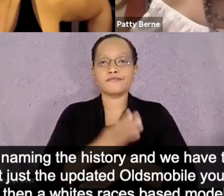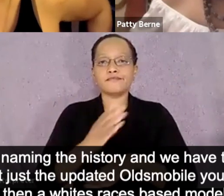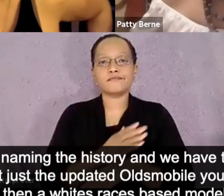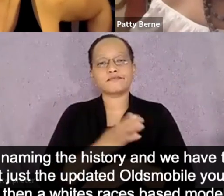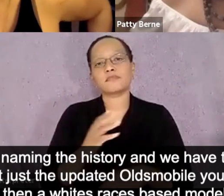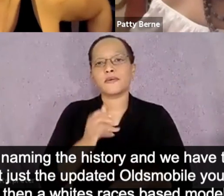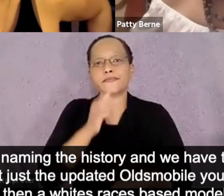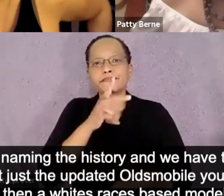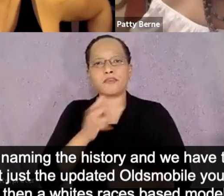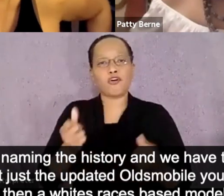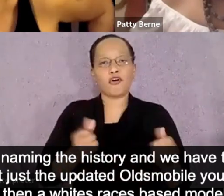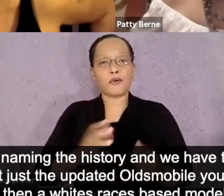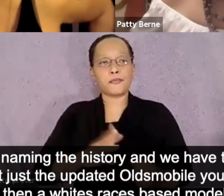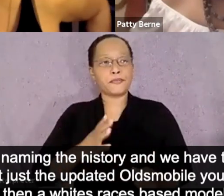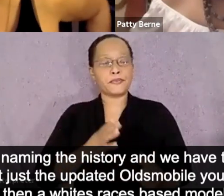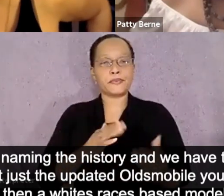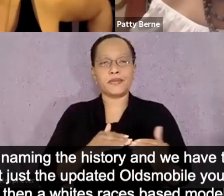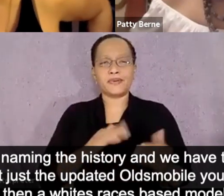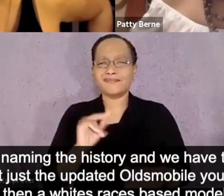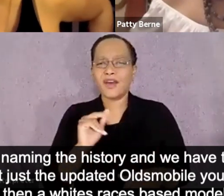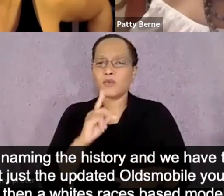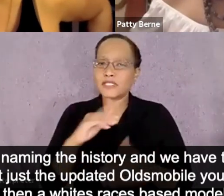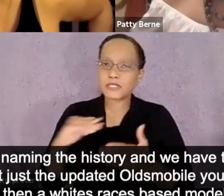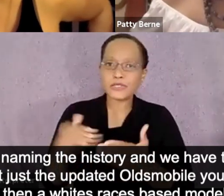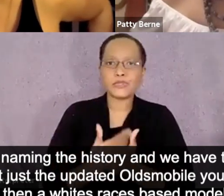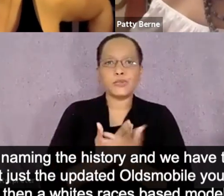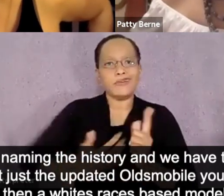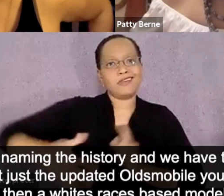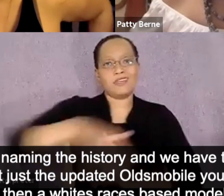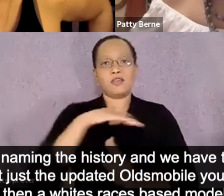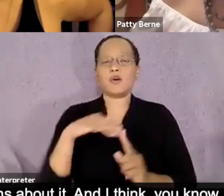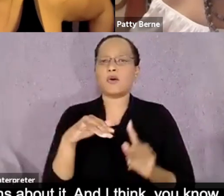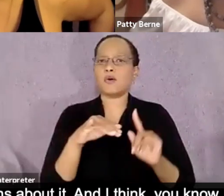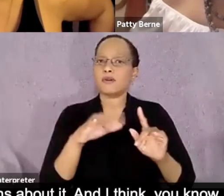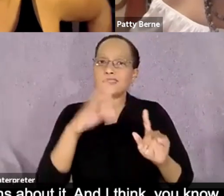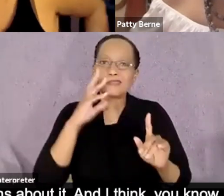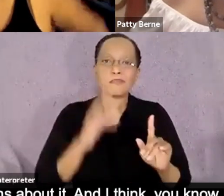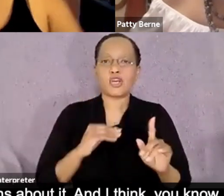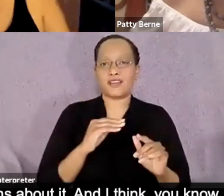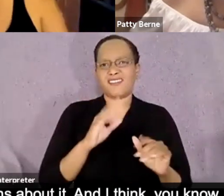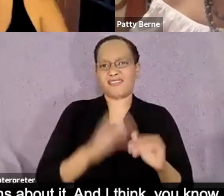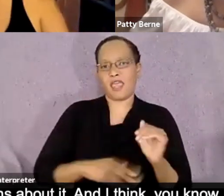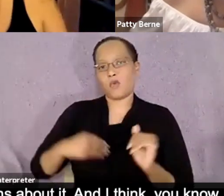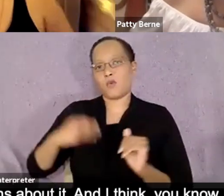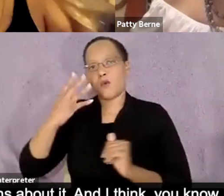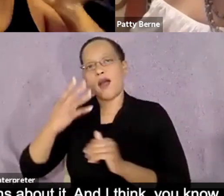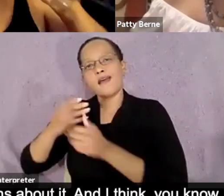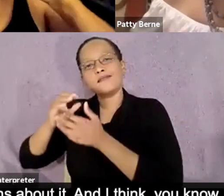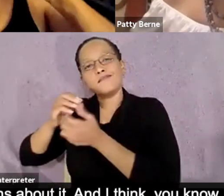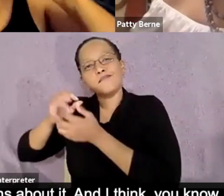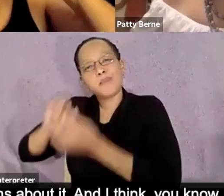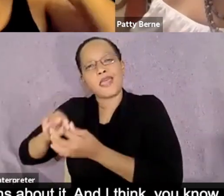different ecosystem around disability, than a white rights-based model. I think also, and there were some questions about it, and I